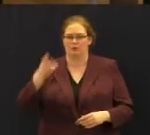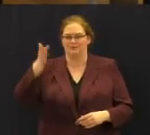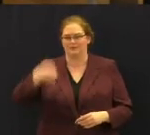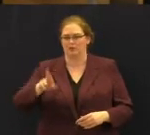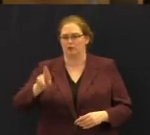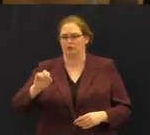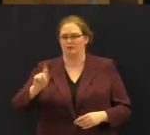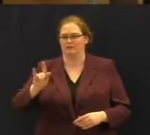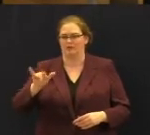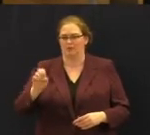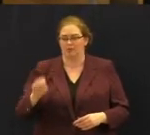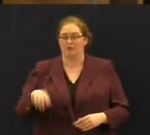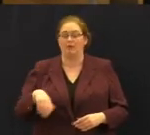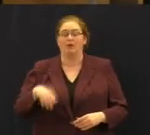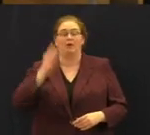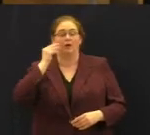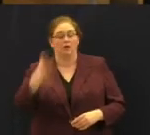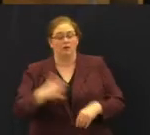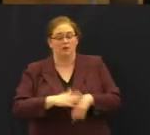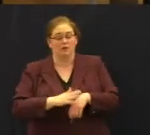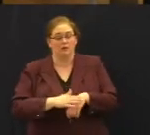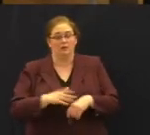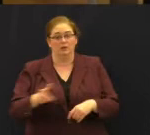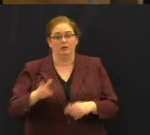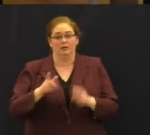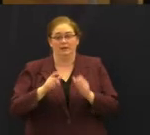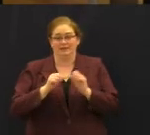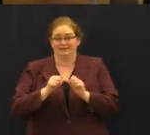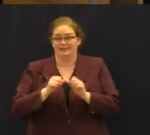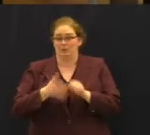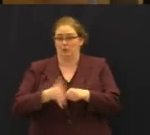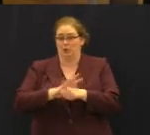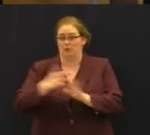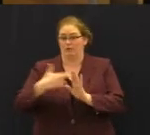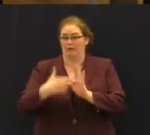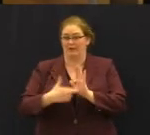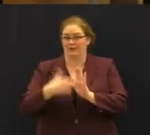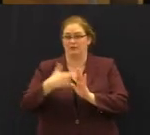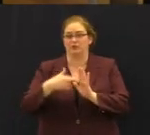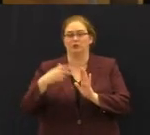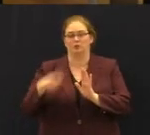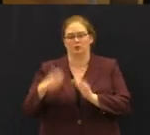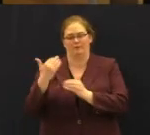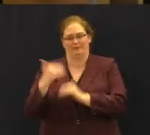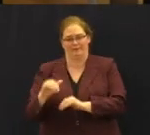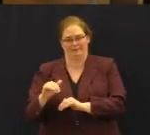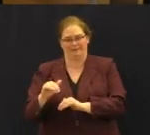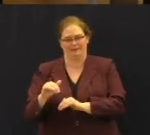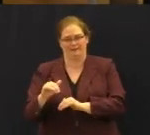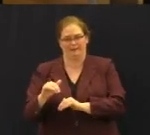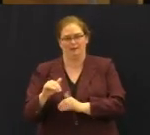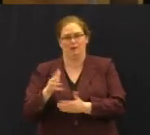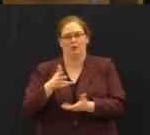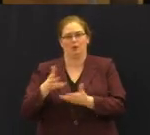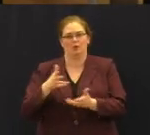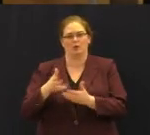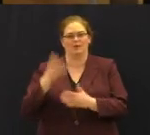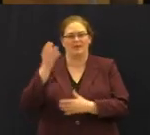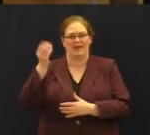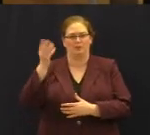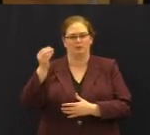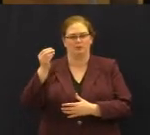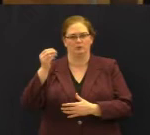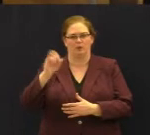buckscounty.org/recycle. And I do just want to point out that continuing with COVID regulations, we do have a limit. We're working with the outdoor